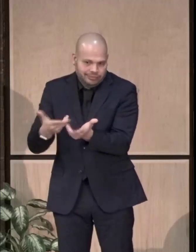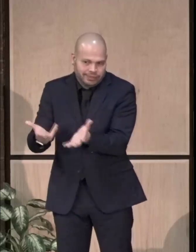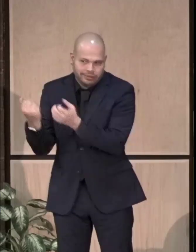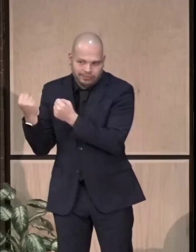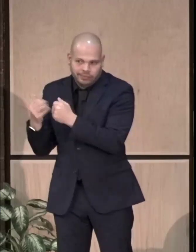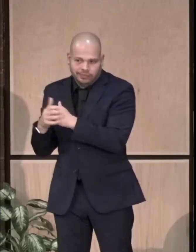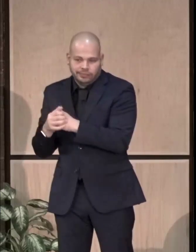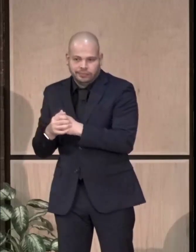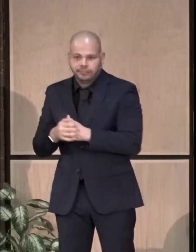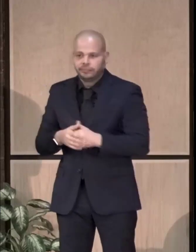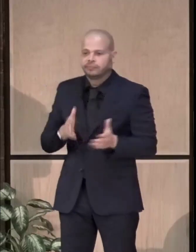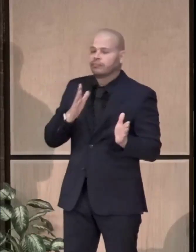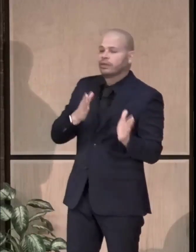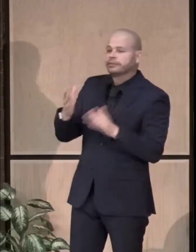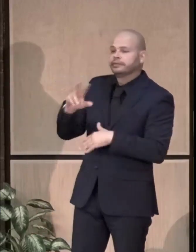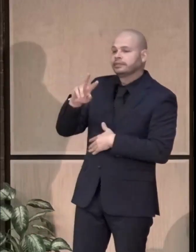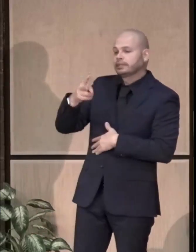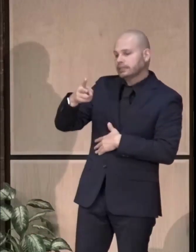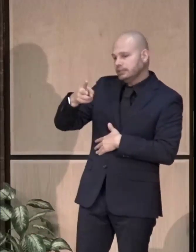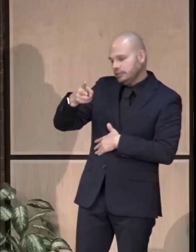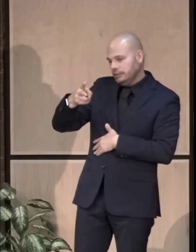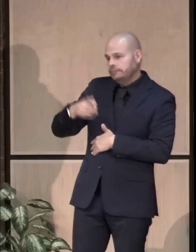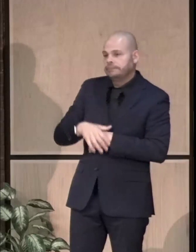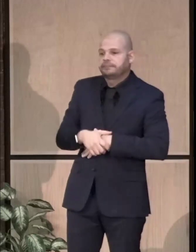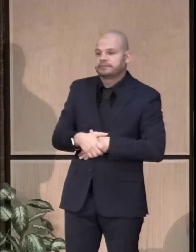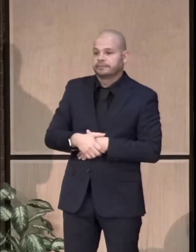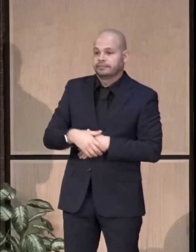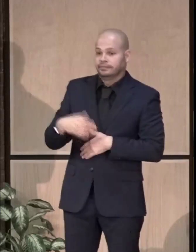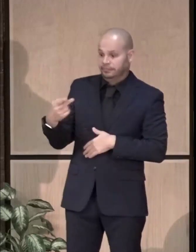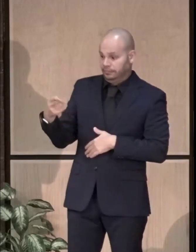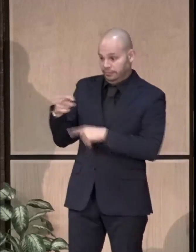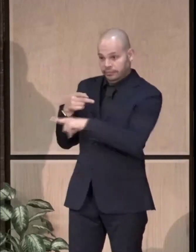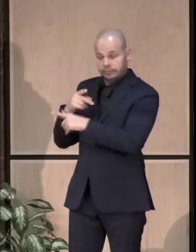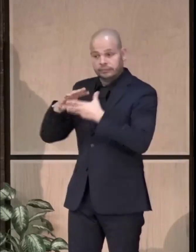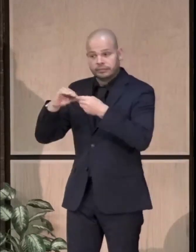in reference to picking up Sergeant Card on August 3 at Four Winds.